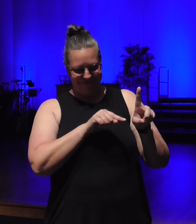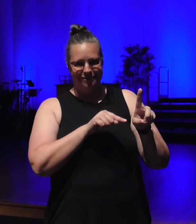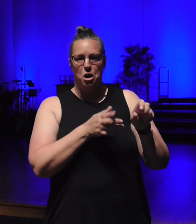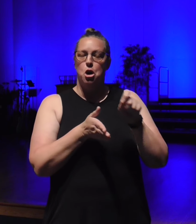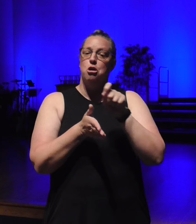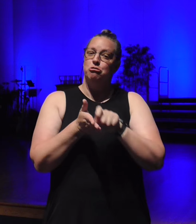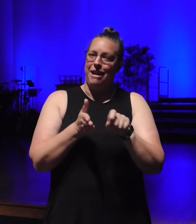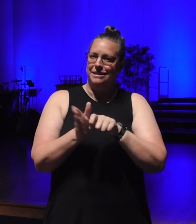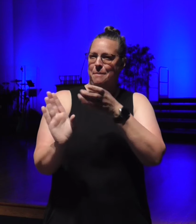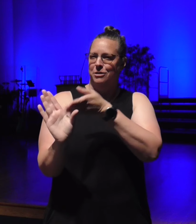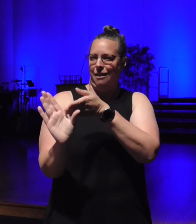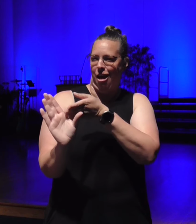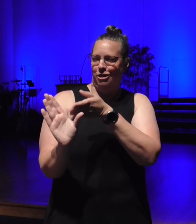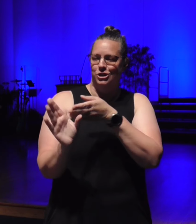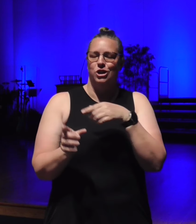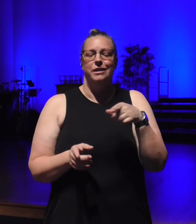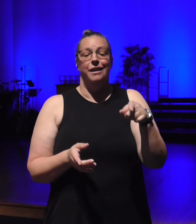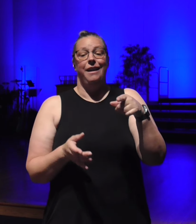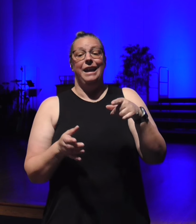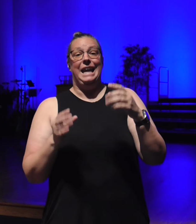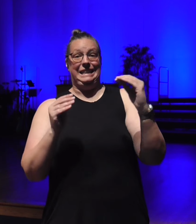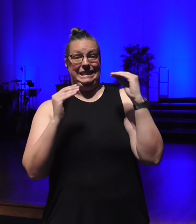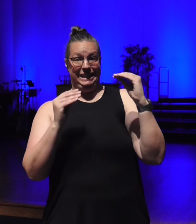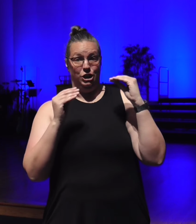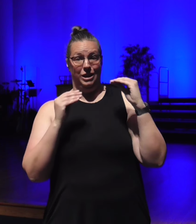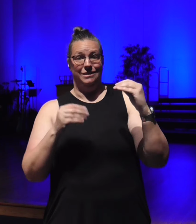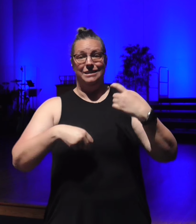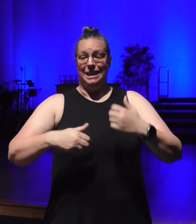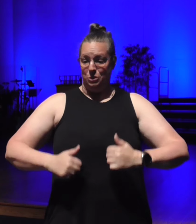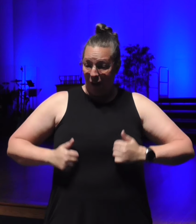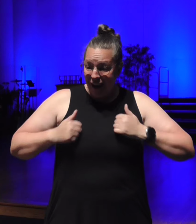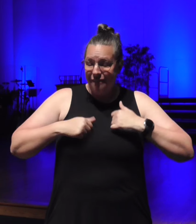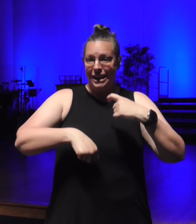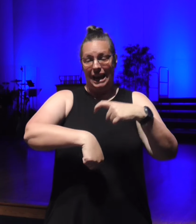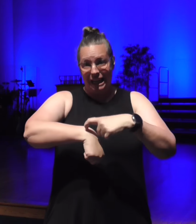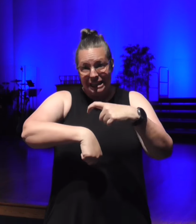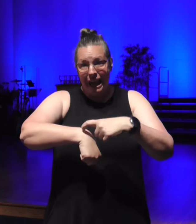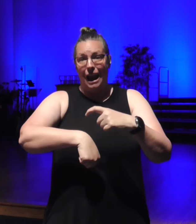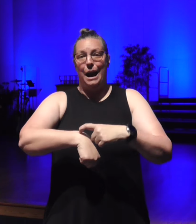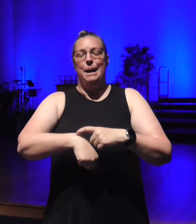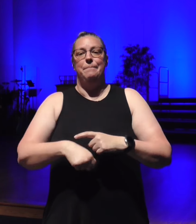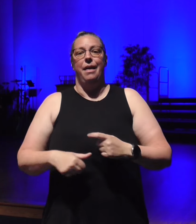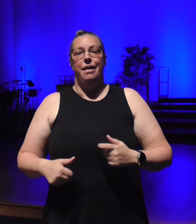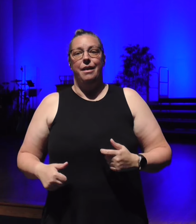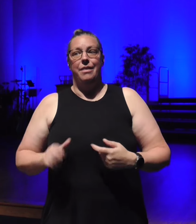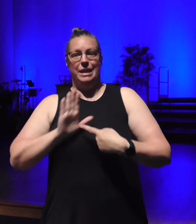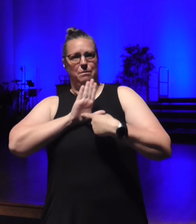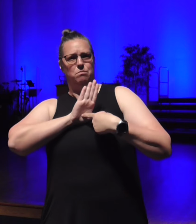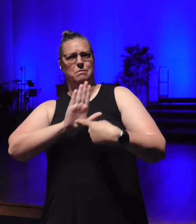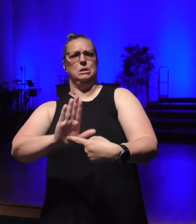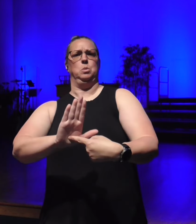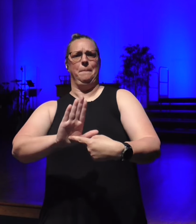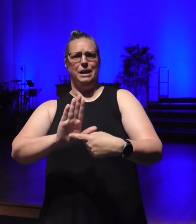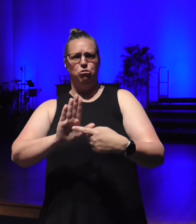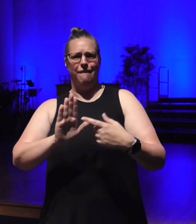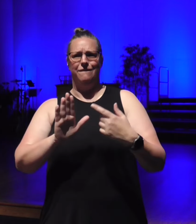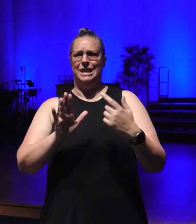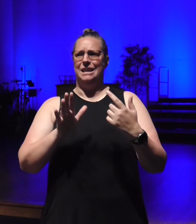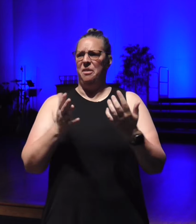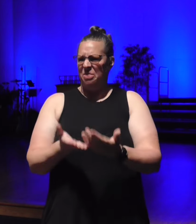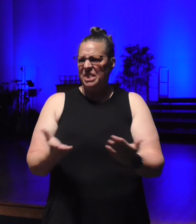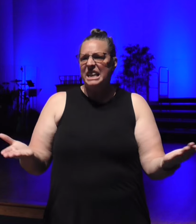us that as we are living in a time where the underlying tensions of life are being revealed and becoming more evident, brought